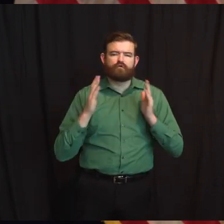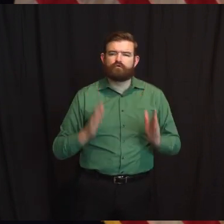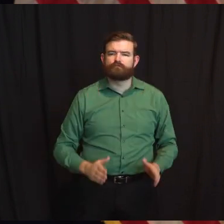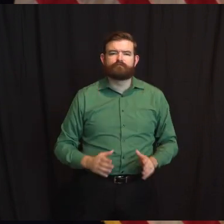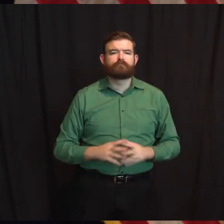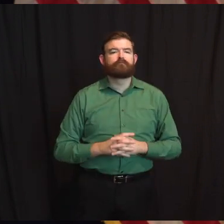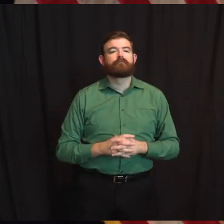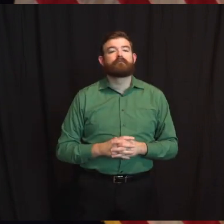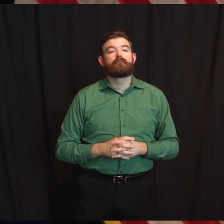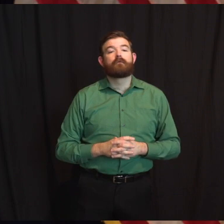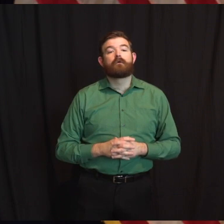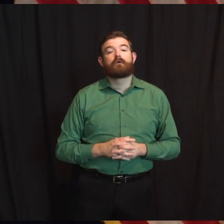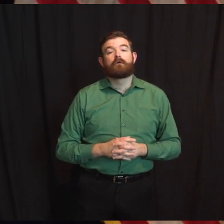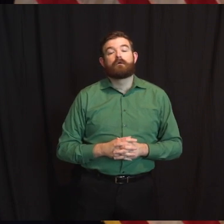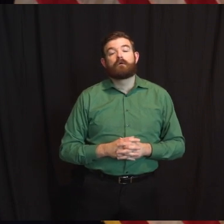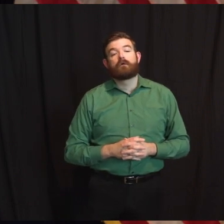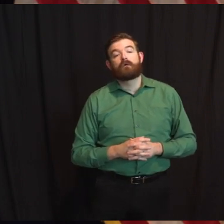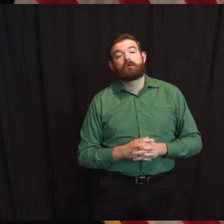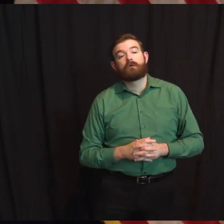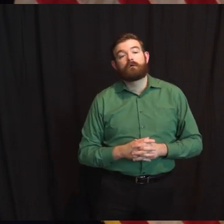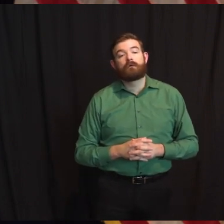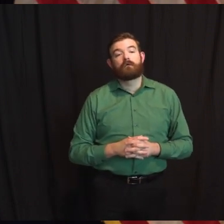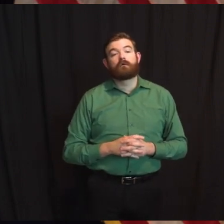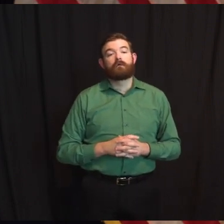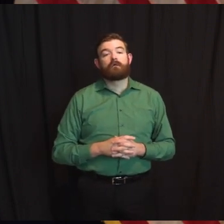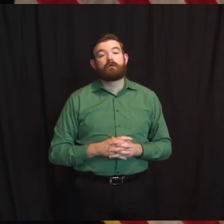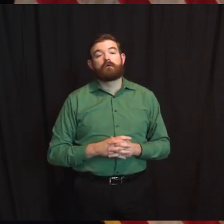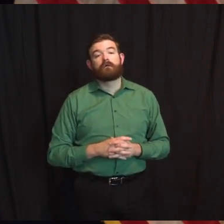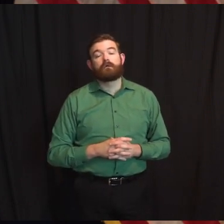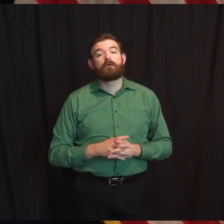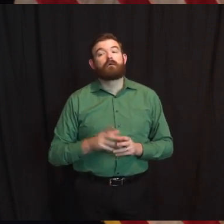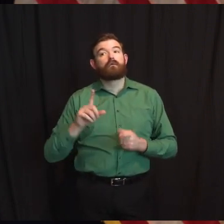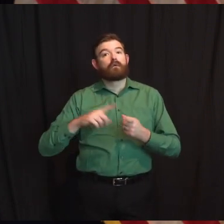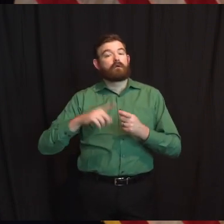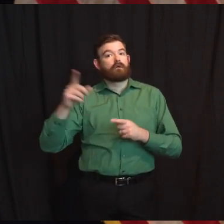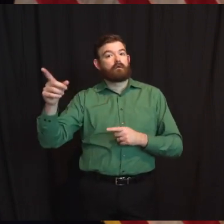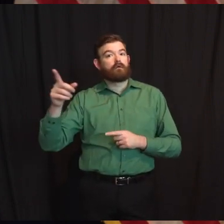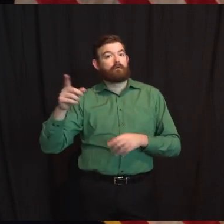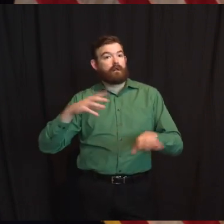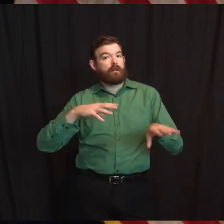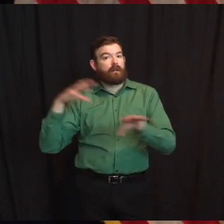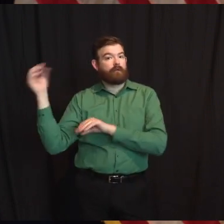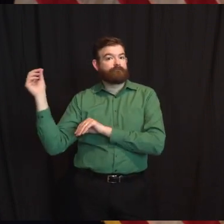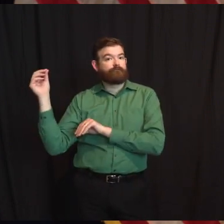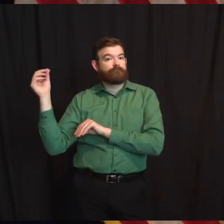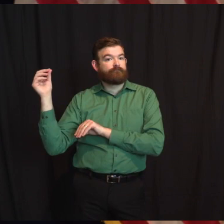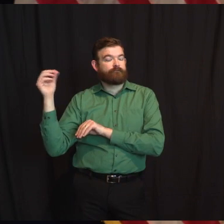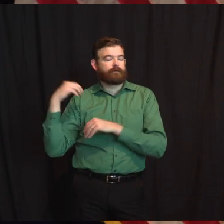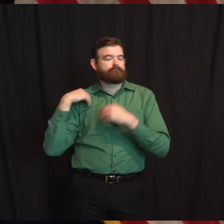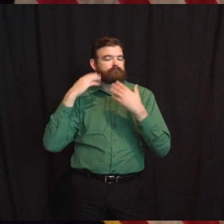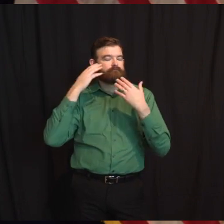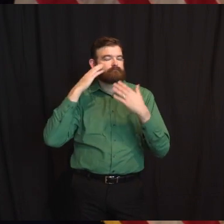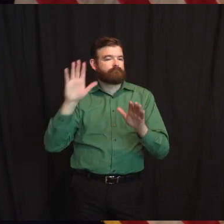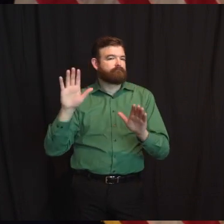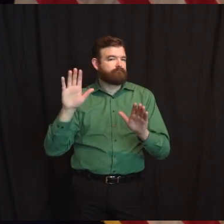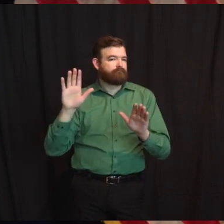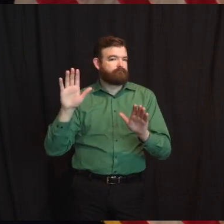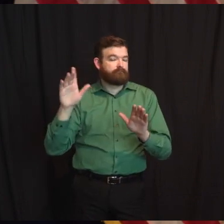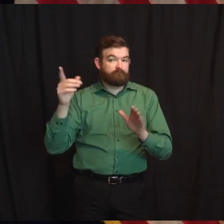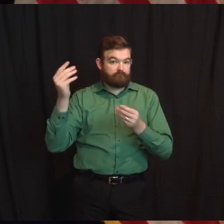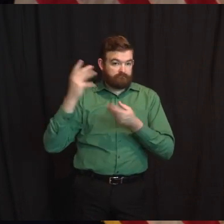It was either, I don't think we've got one yet, so we'll come back to you on that when we have one. There may be a date that I'm not aware of, let's put it